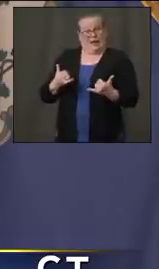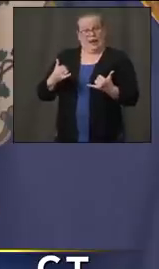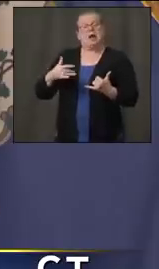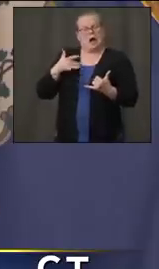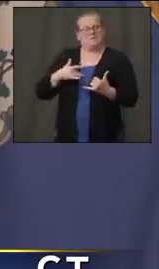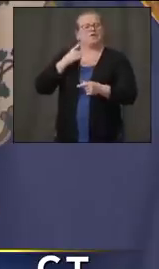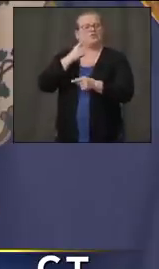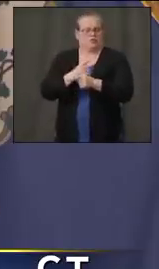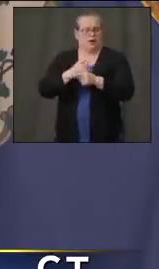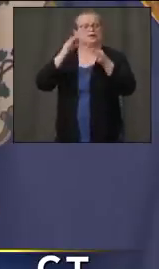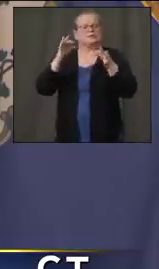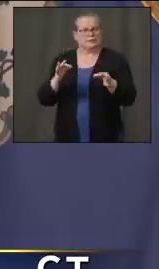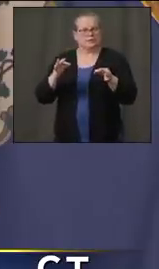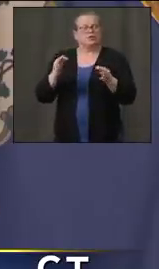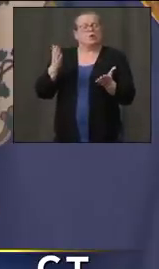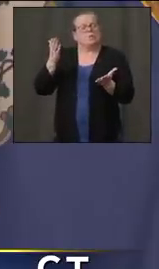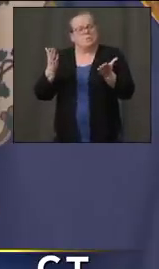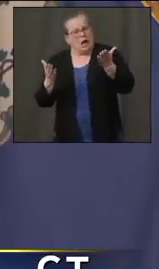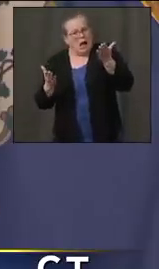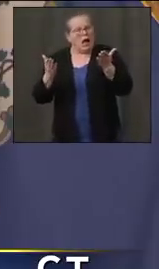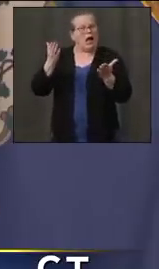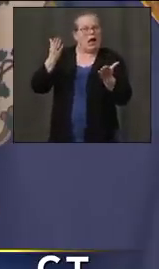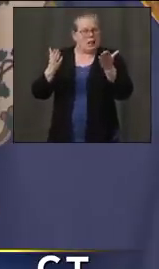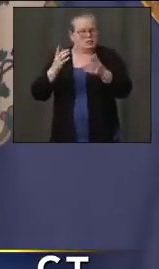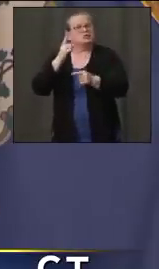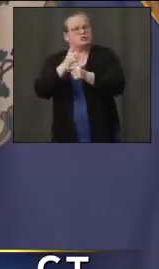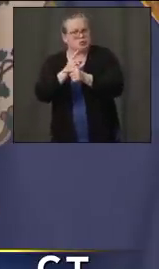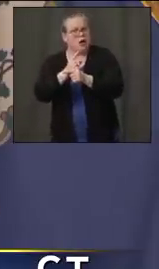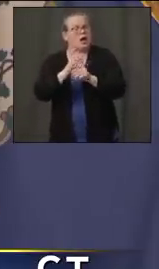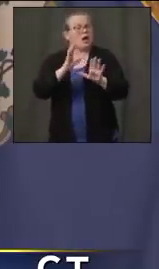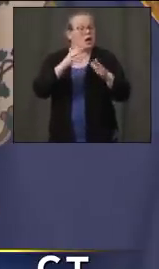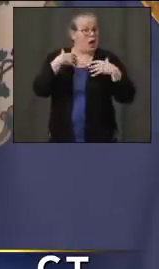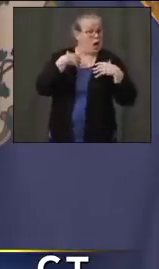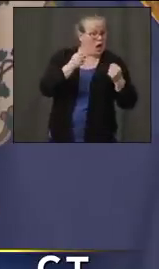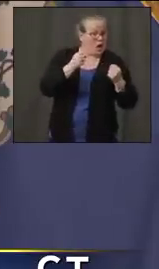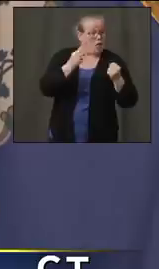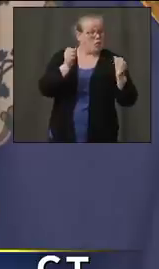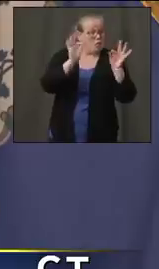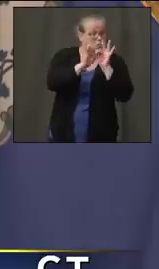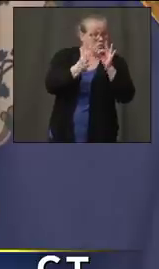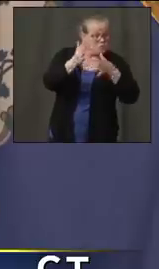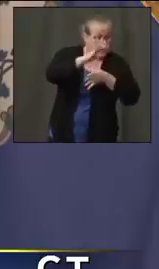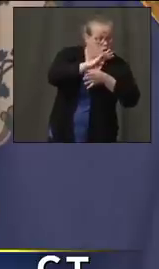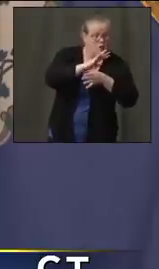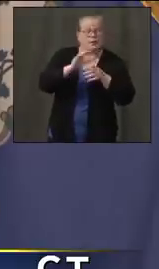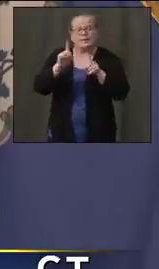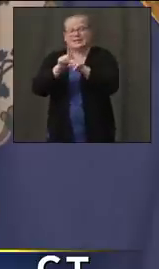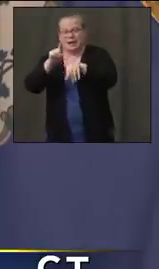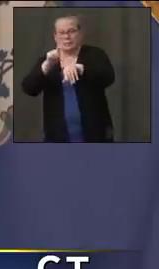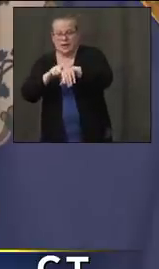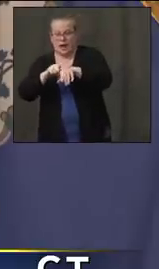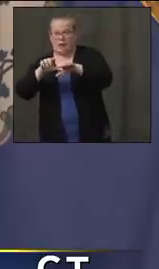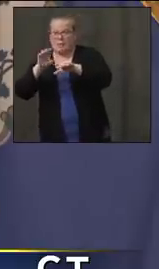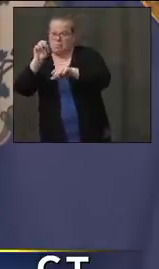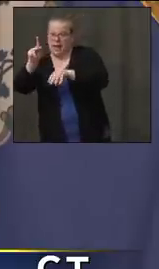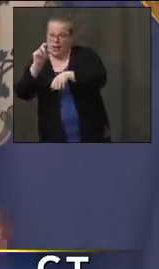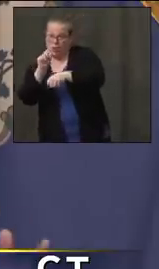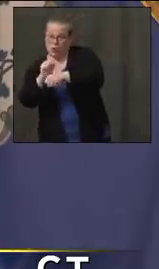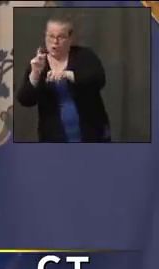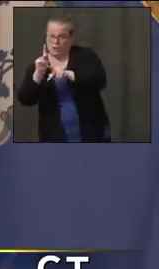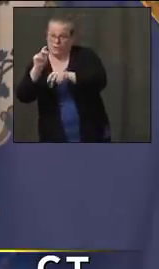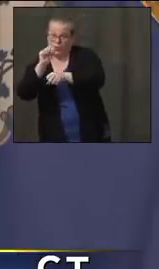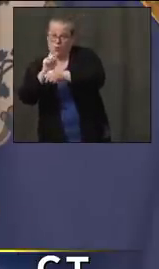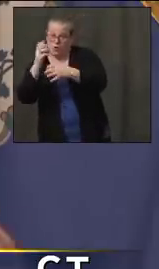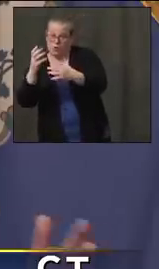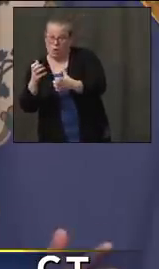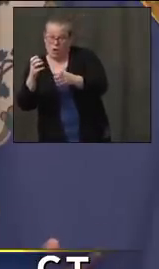public health and allowing us with baby steps to slowly get back to work. That said, I'm never confident